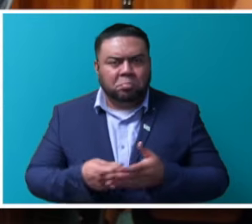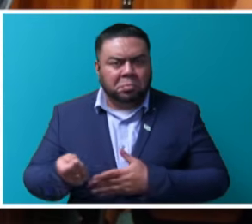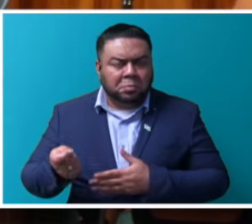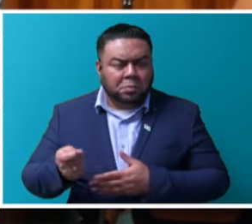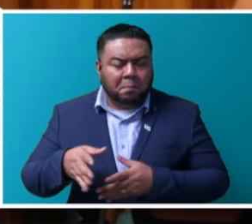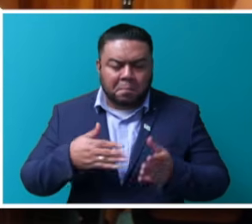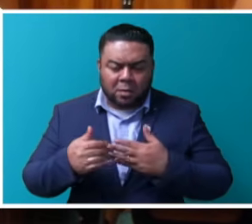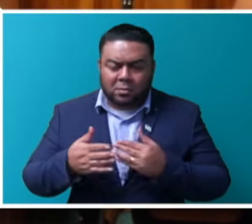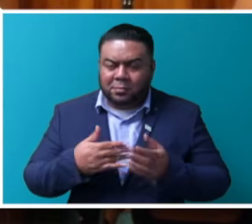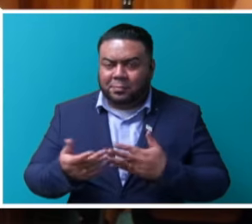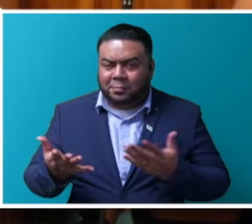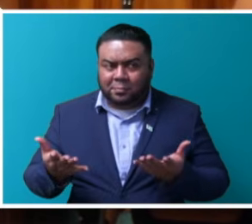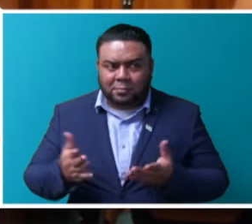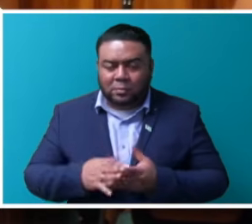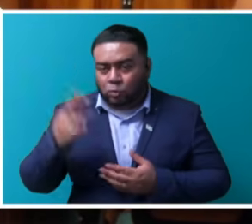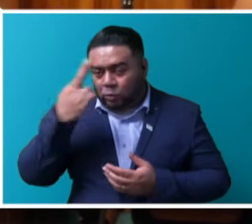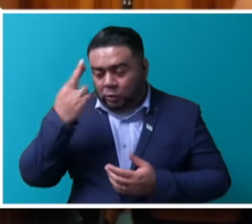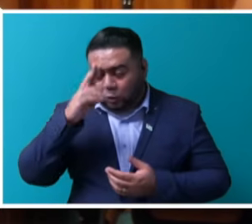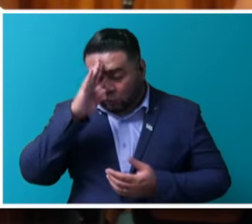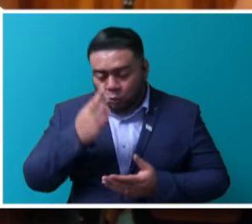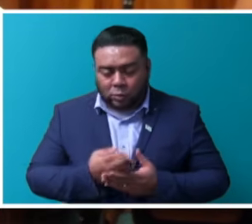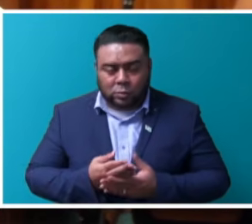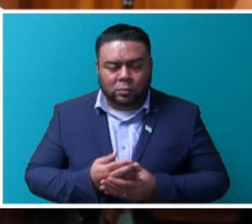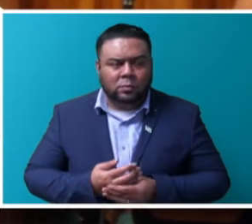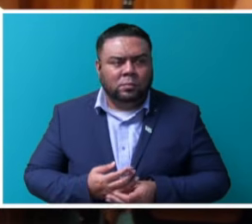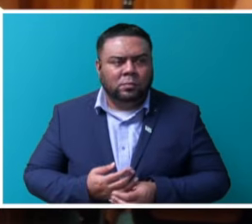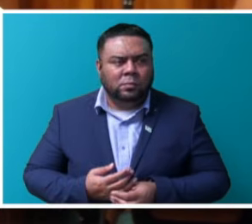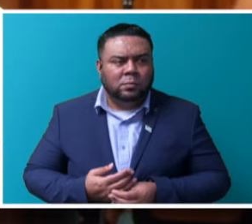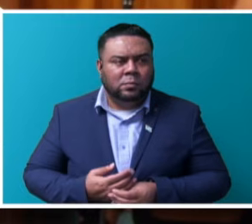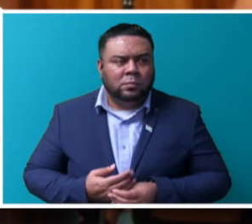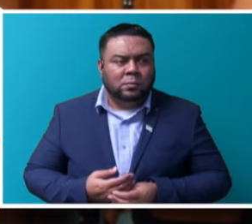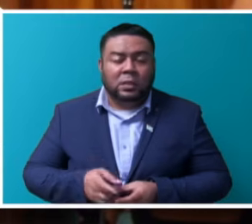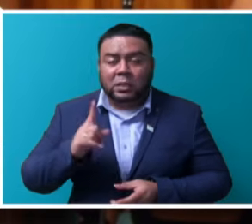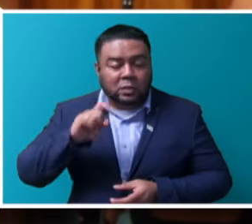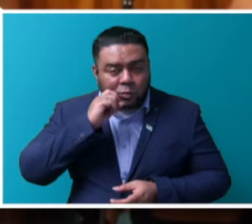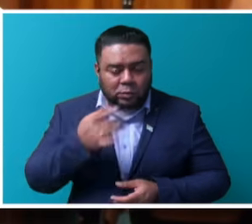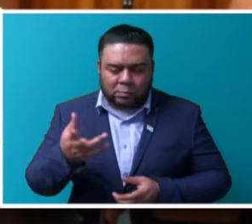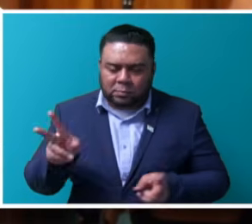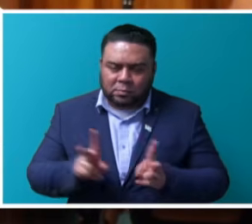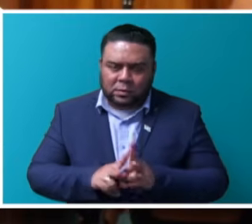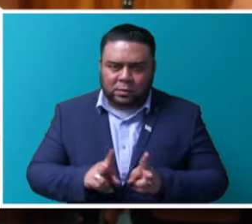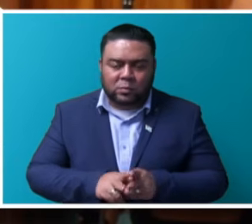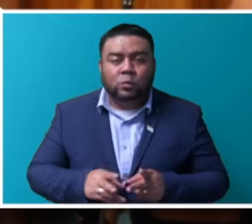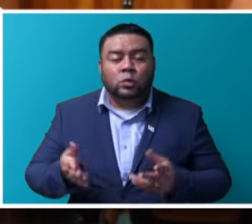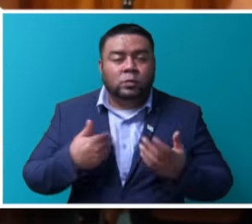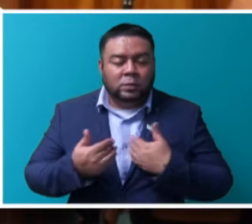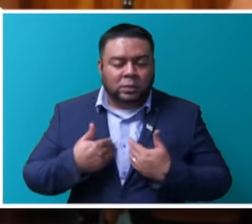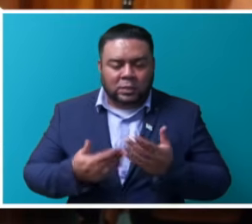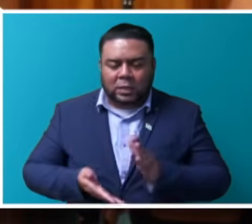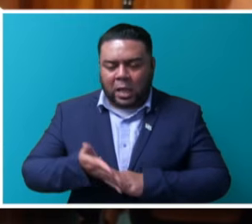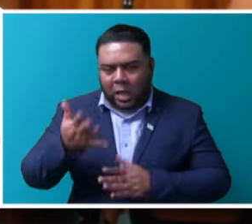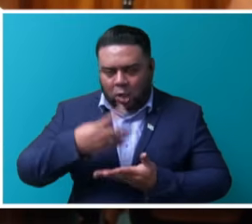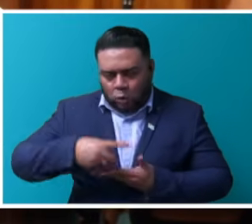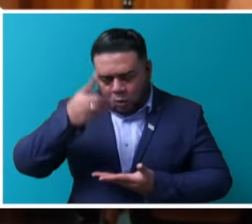manage academically at-risk students with close monitoring of their academic performance. This will be in partnership with the universities and higher education